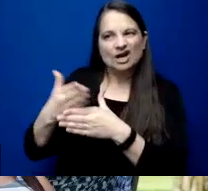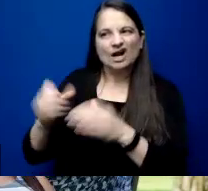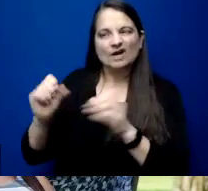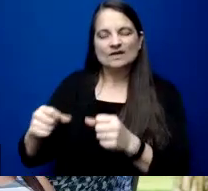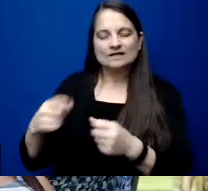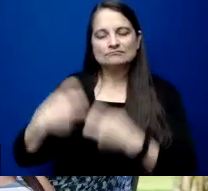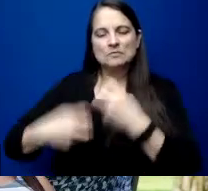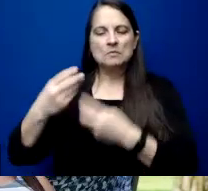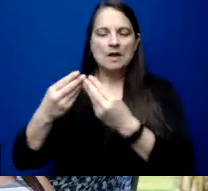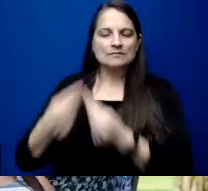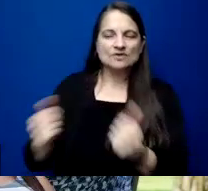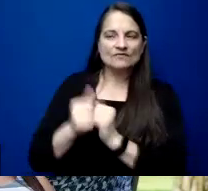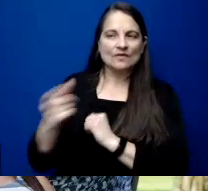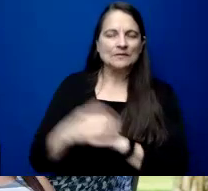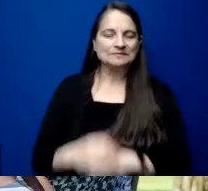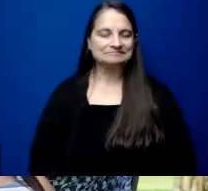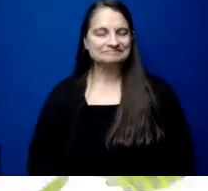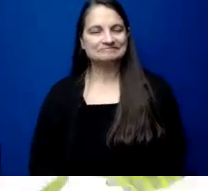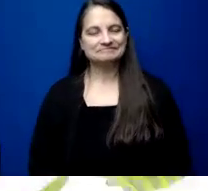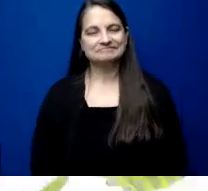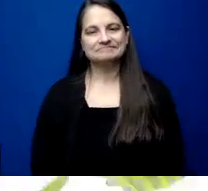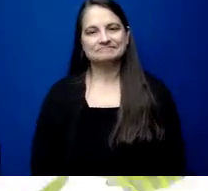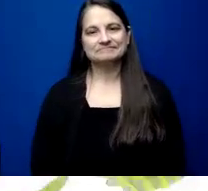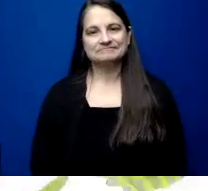some solutions for you.